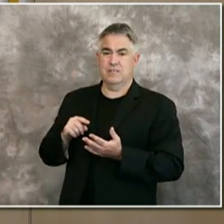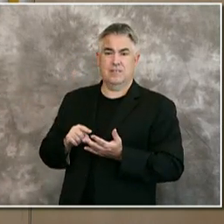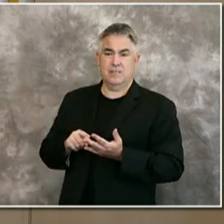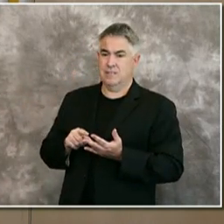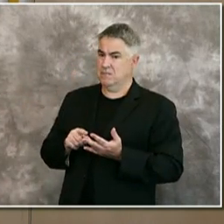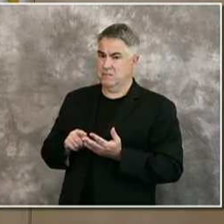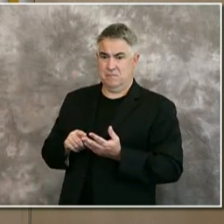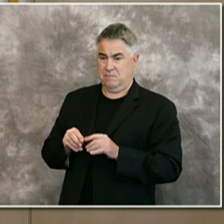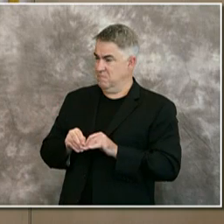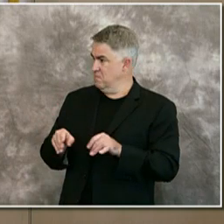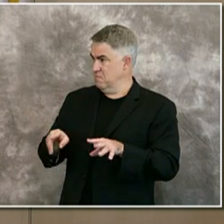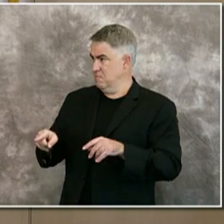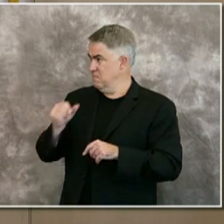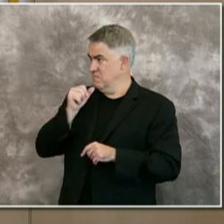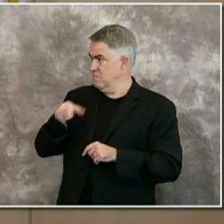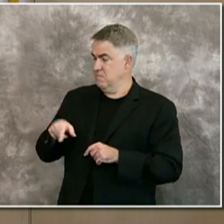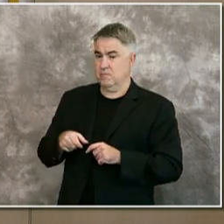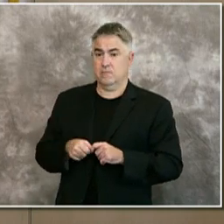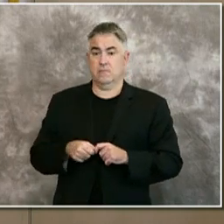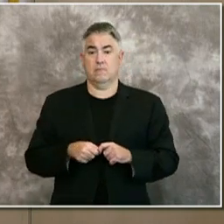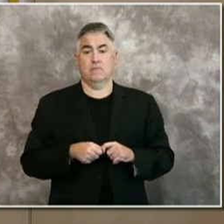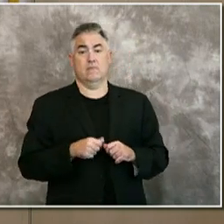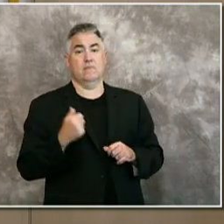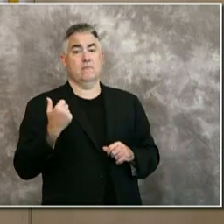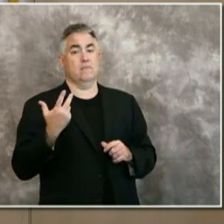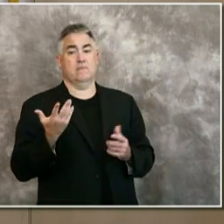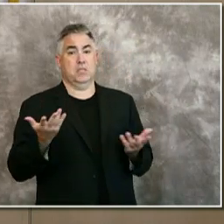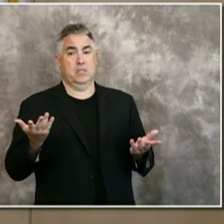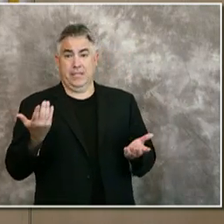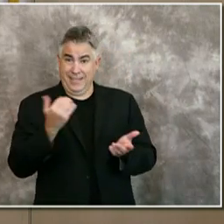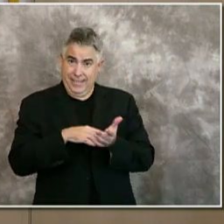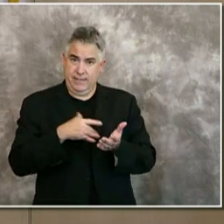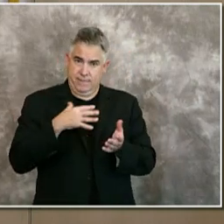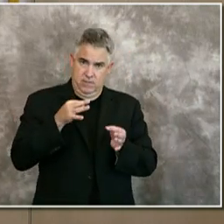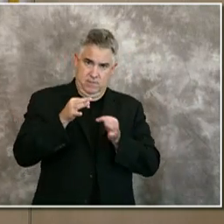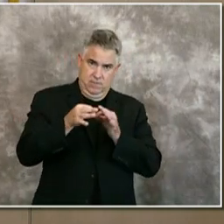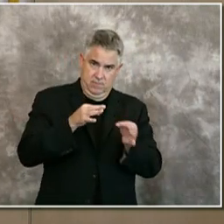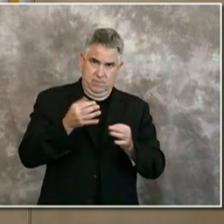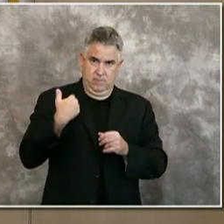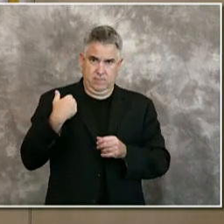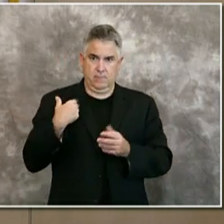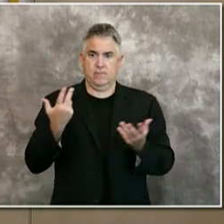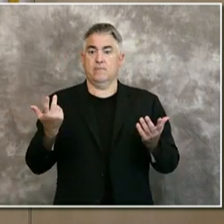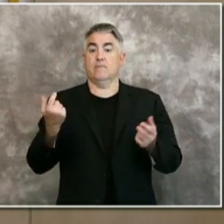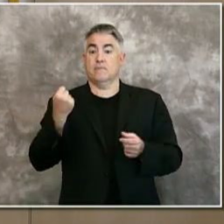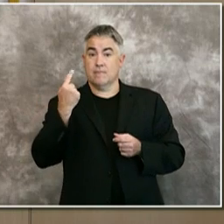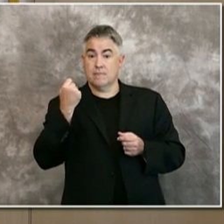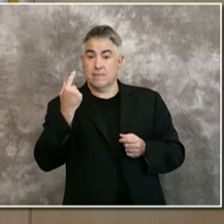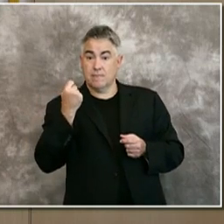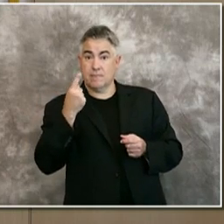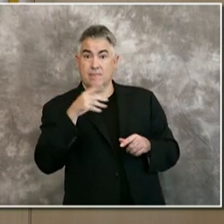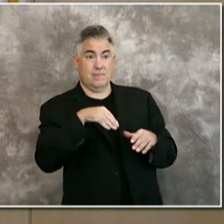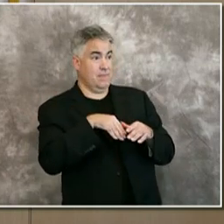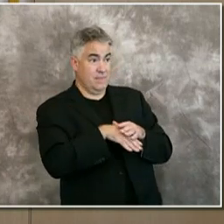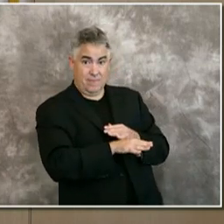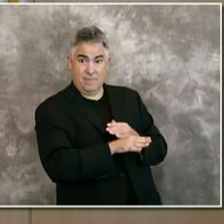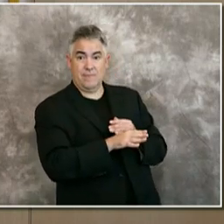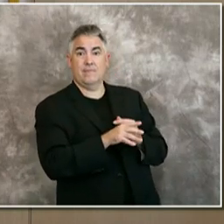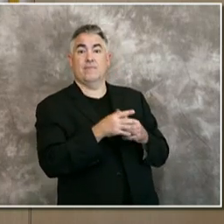in retail settings? Again, when you are going into retail, you